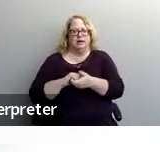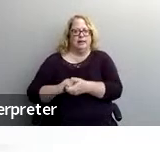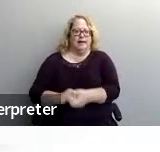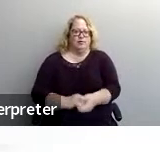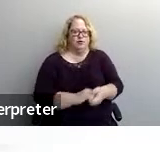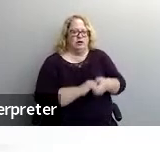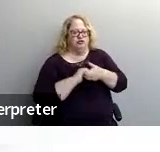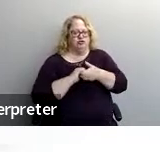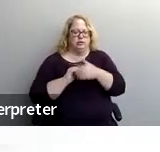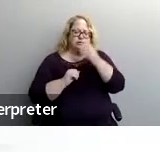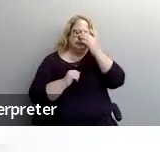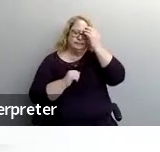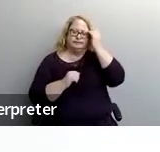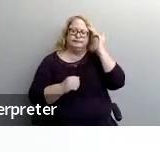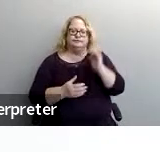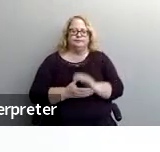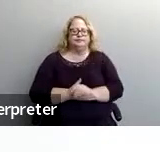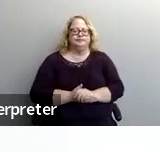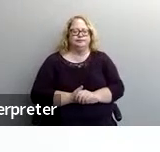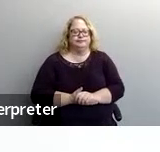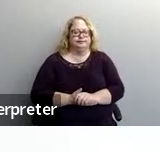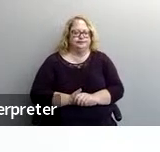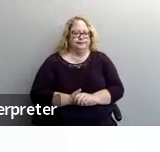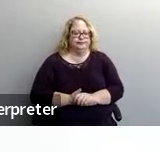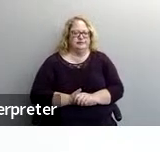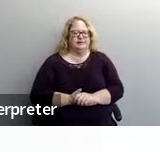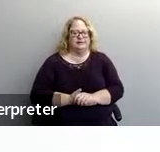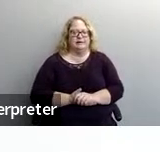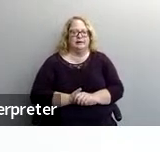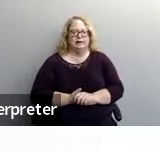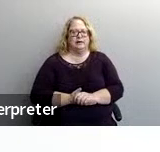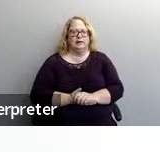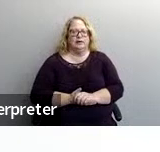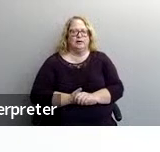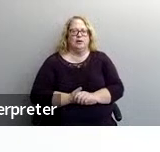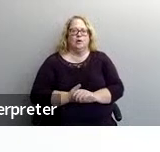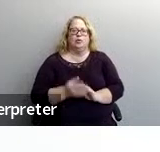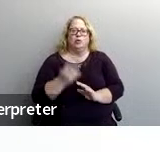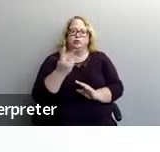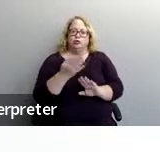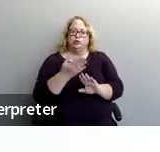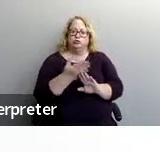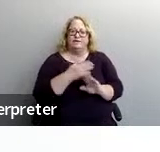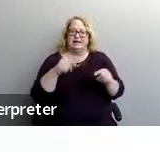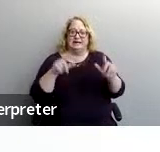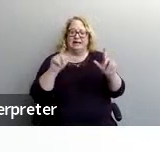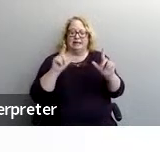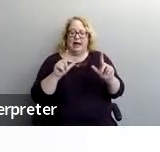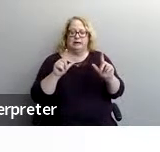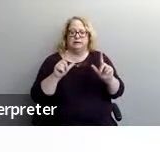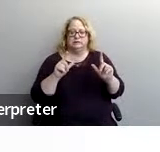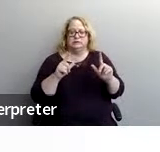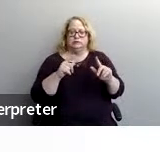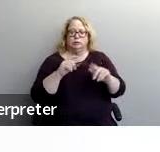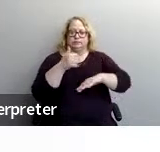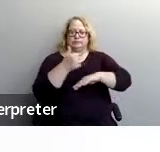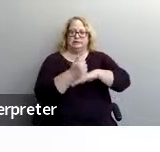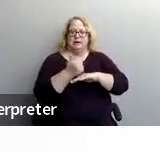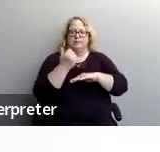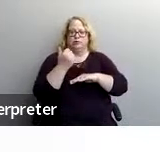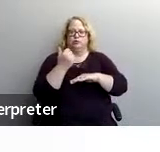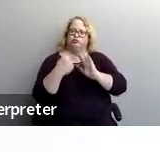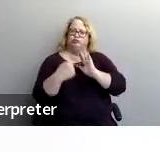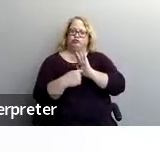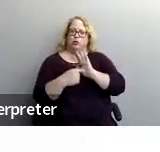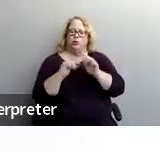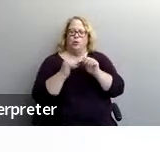collaboration. Next slide, please. We put those two prior slides up there so that we can show you how the budget goals support